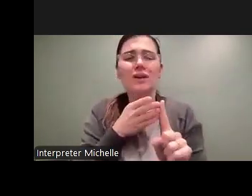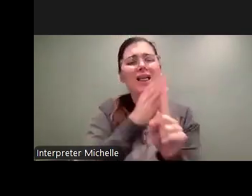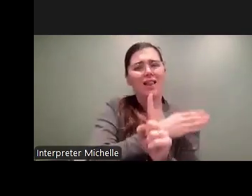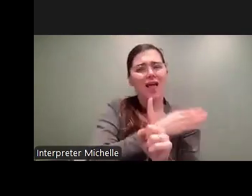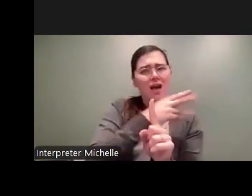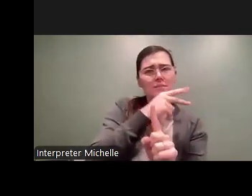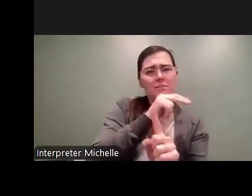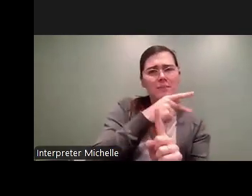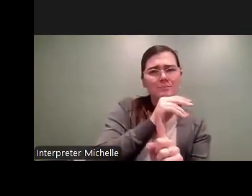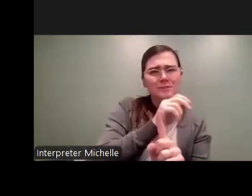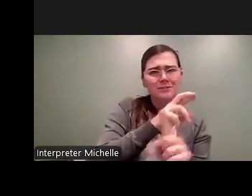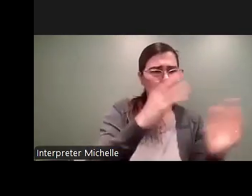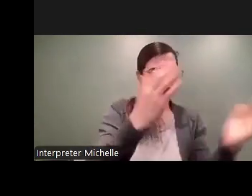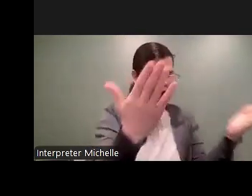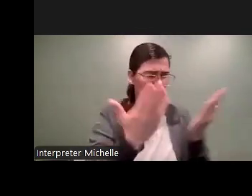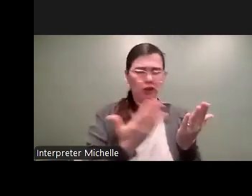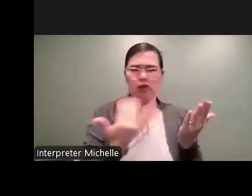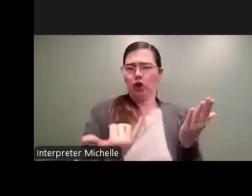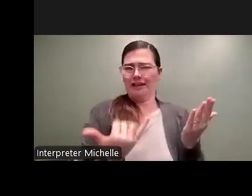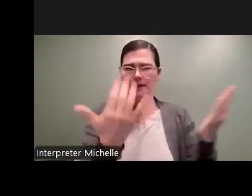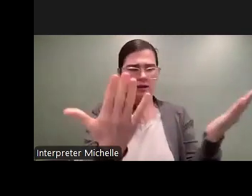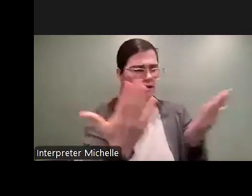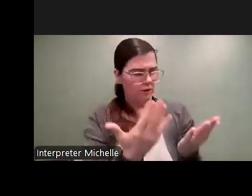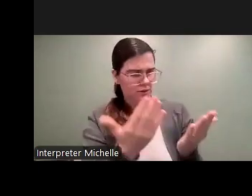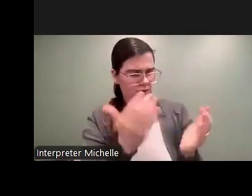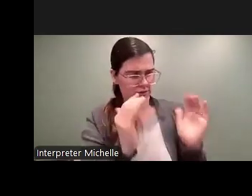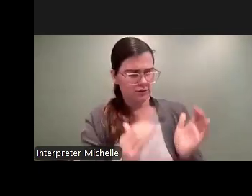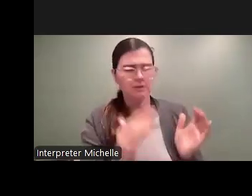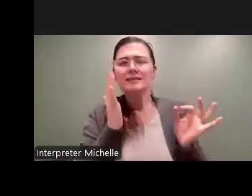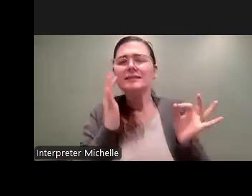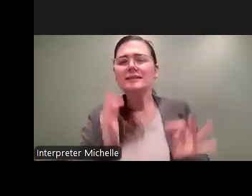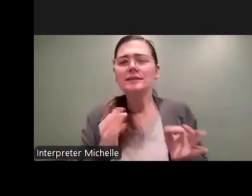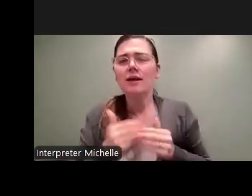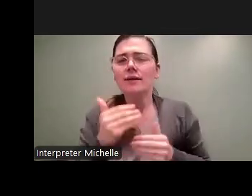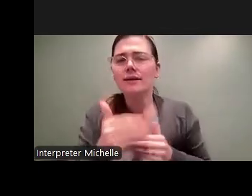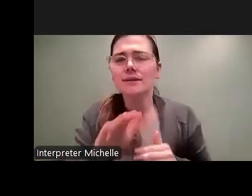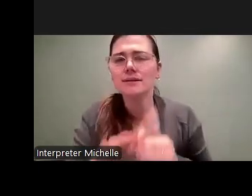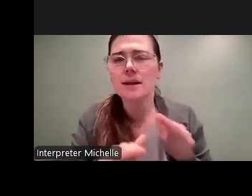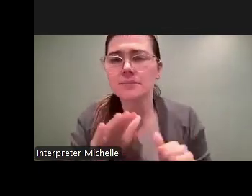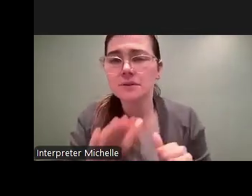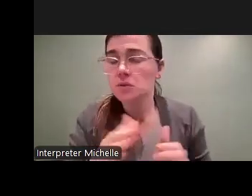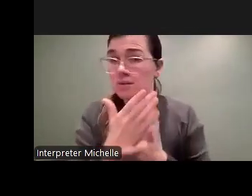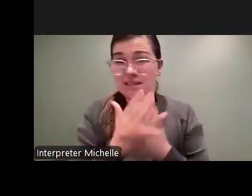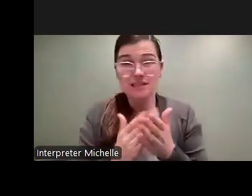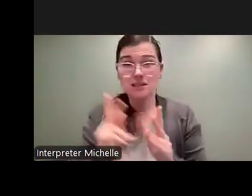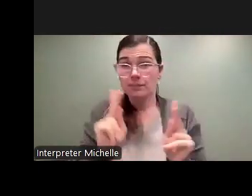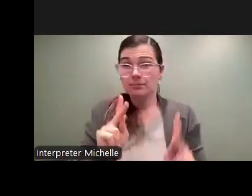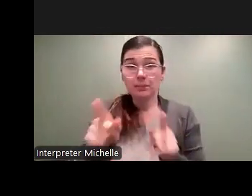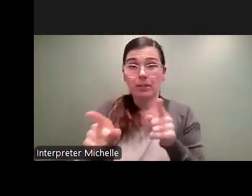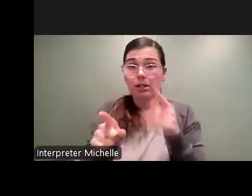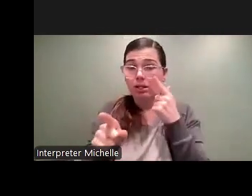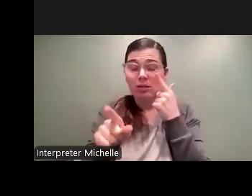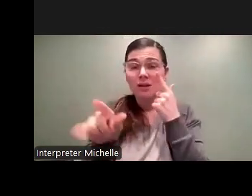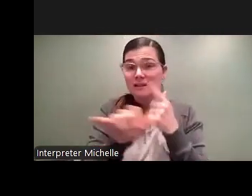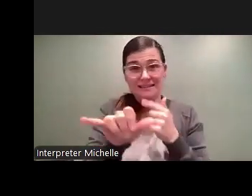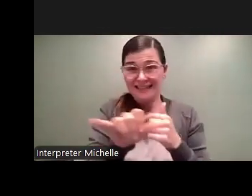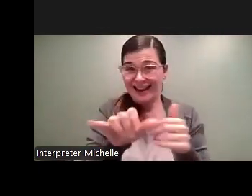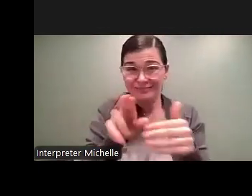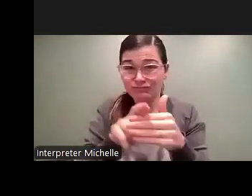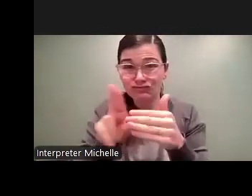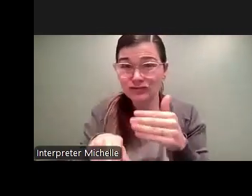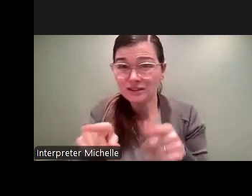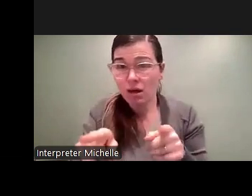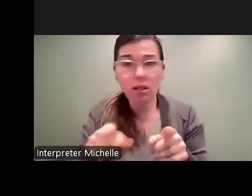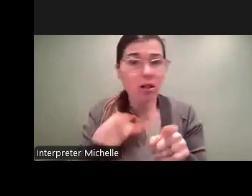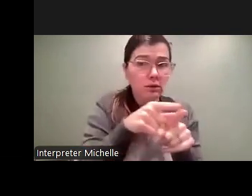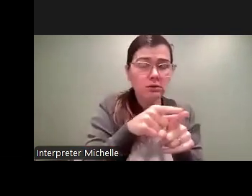put it all together to decide what to do next. So some people with the same result just need a repeat pap smear at